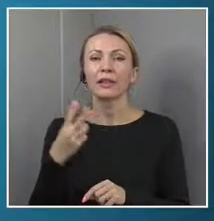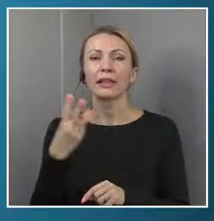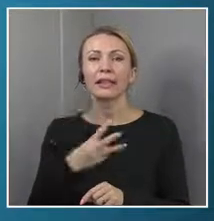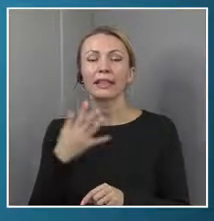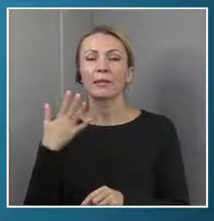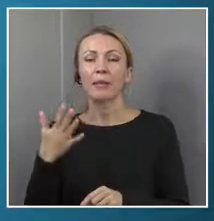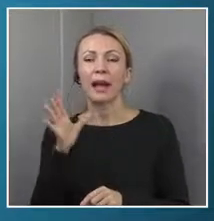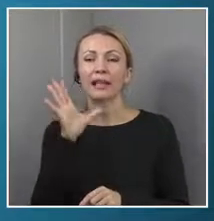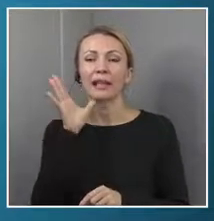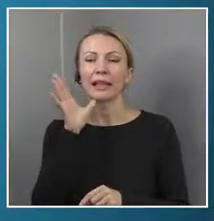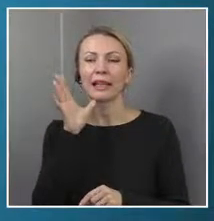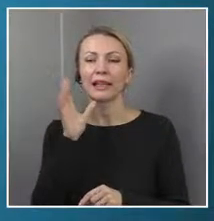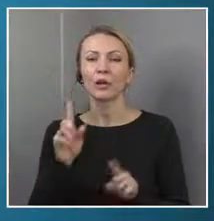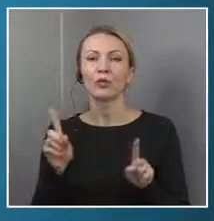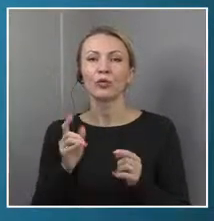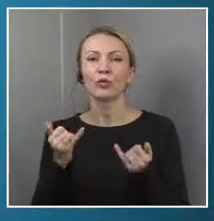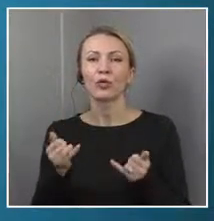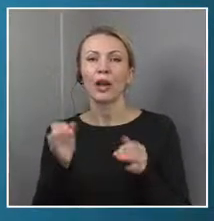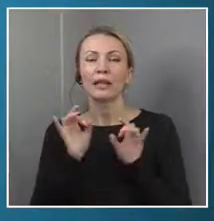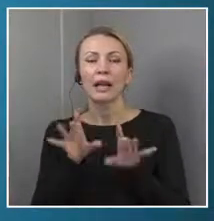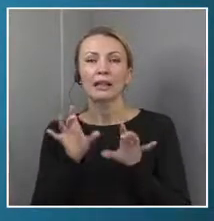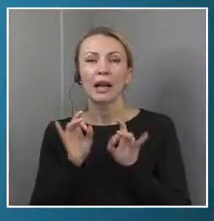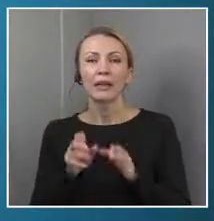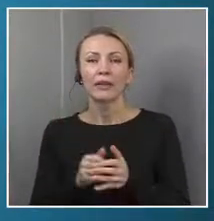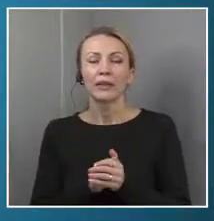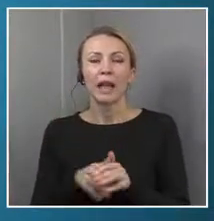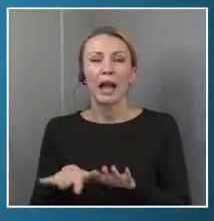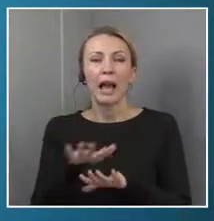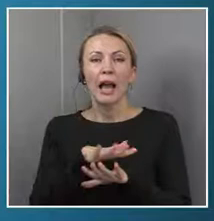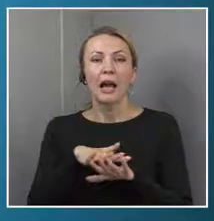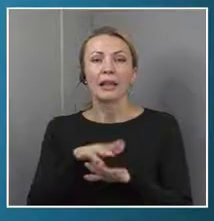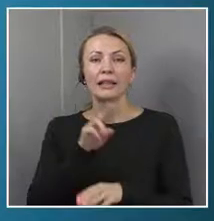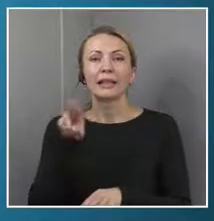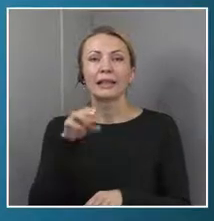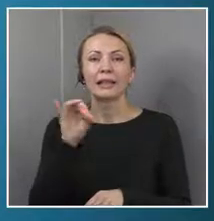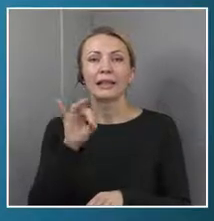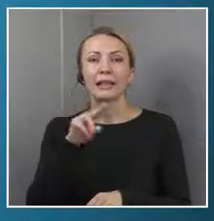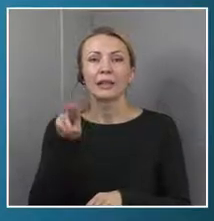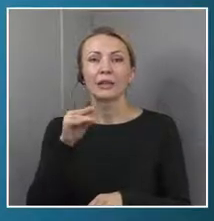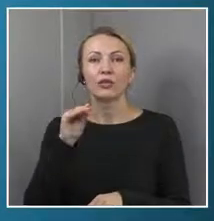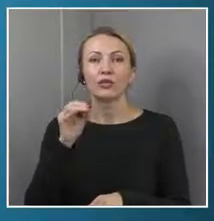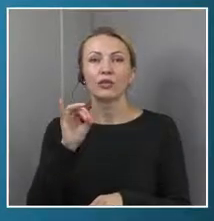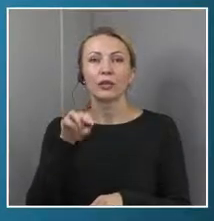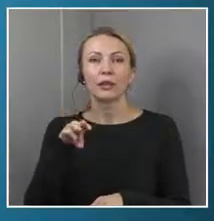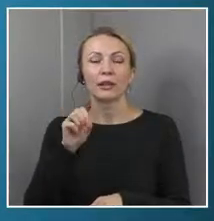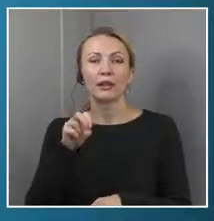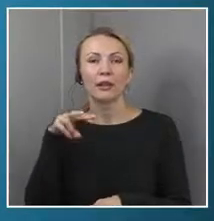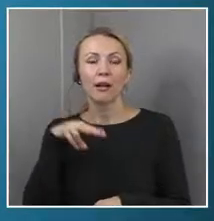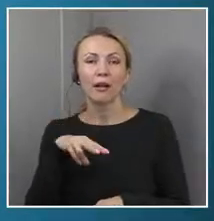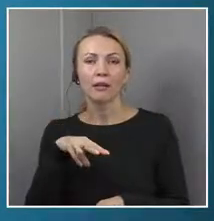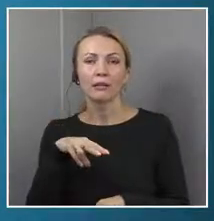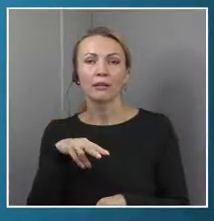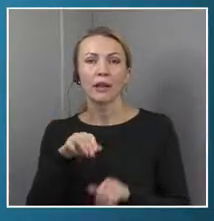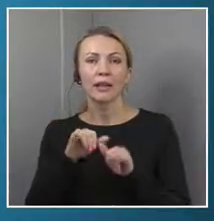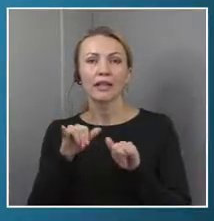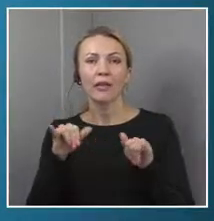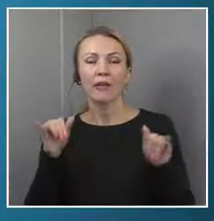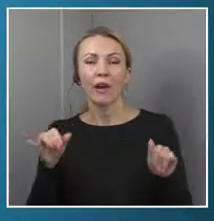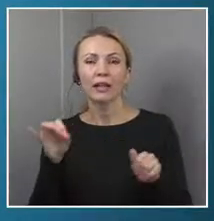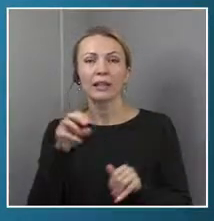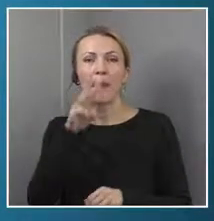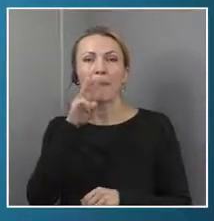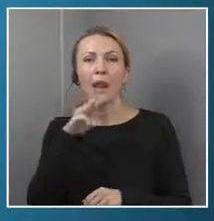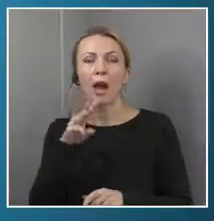But we see that they are being caught up by youngsters, 20 to 35 years